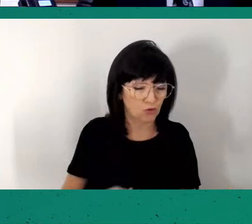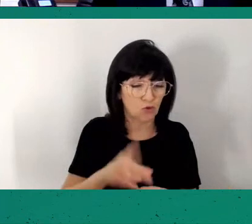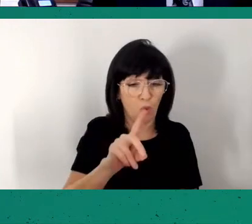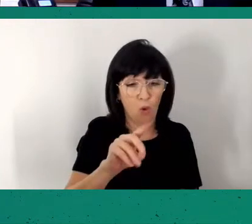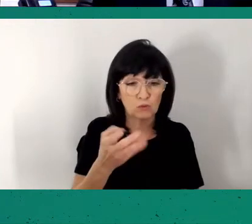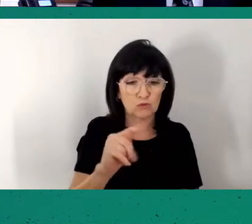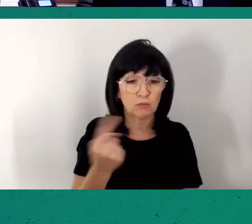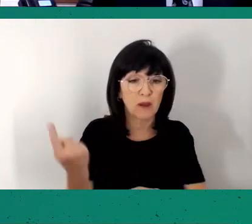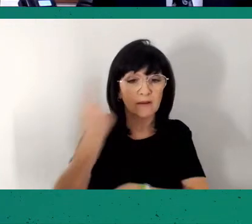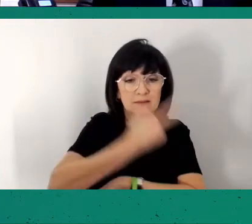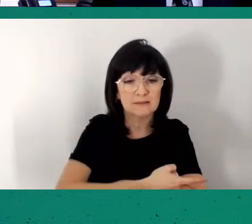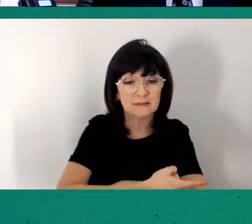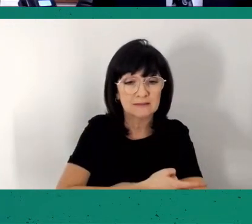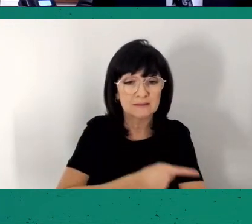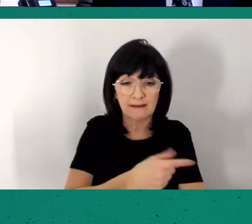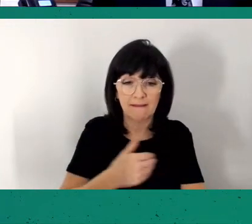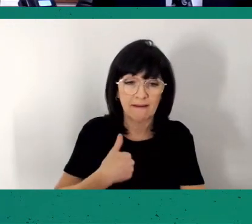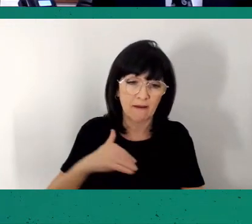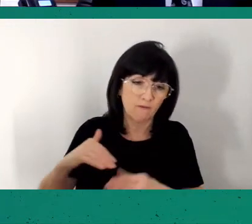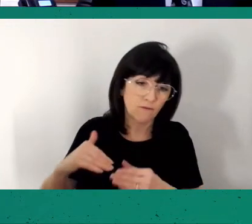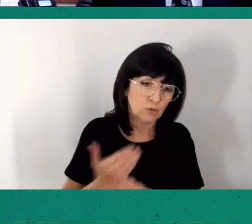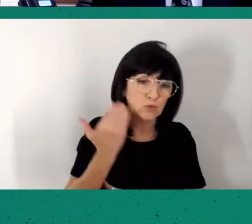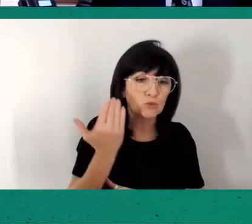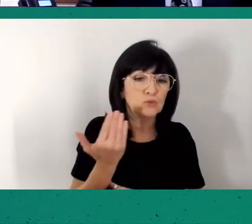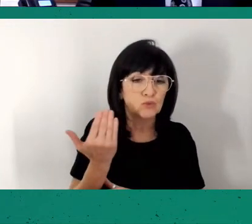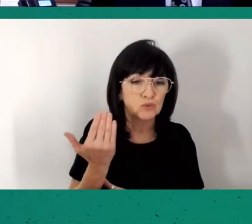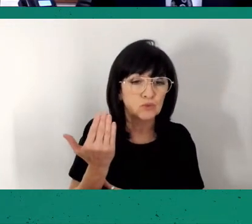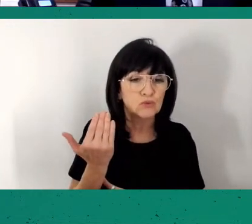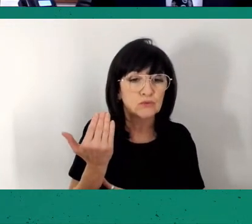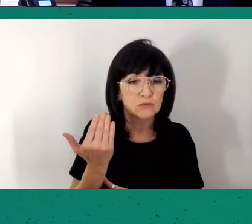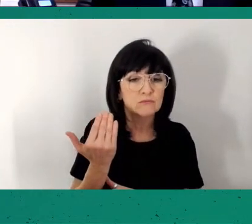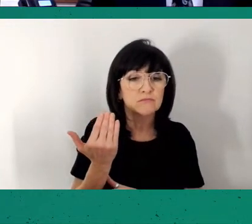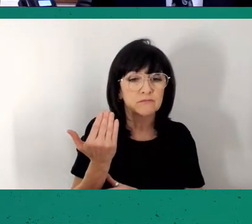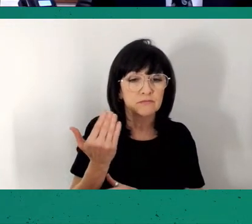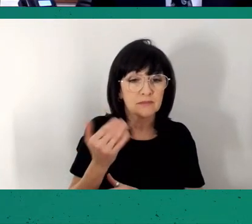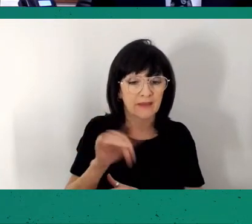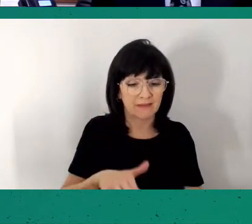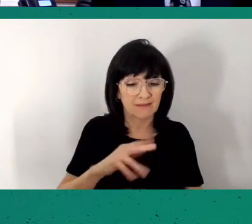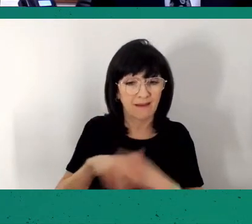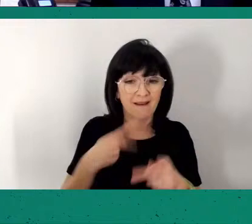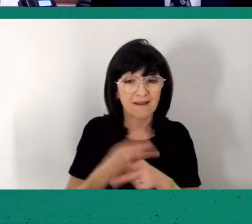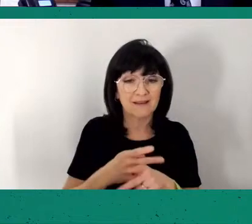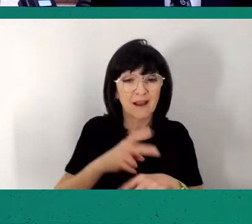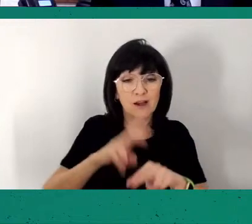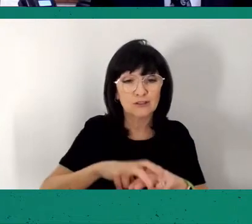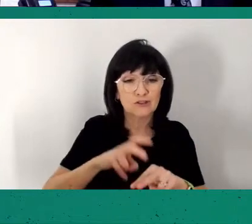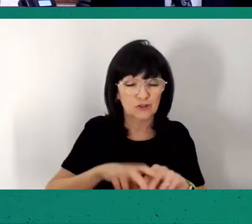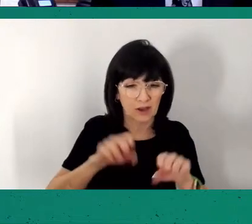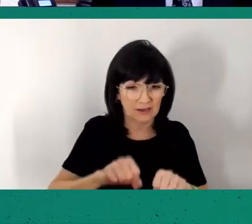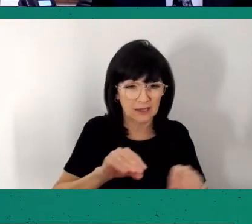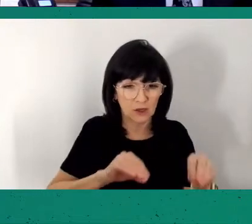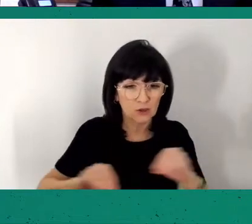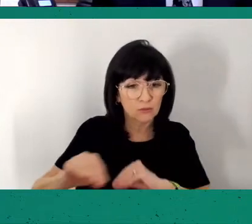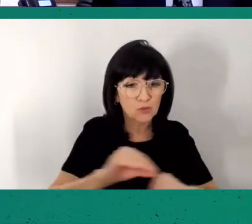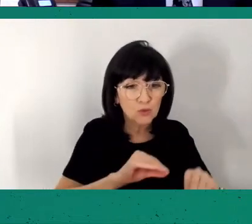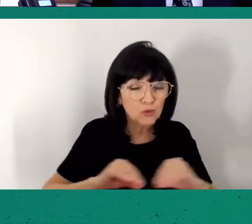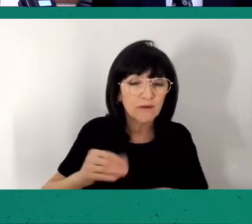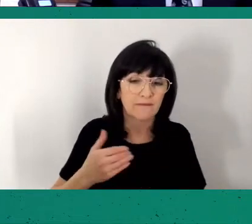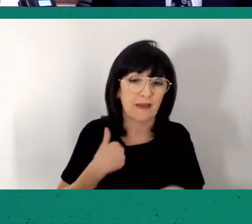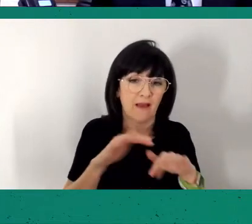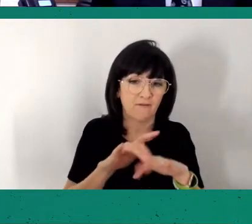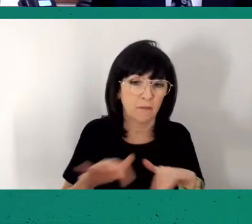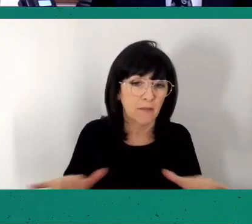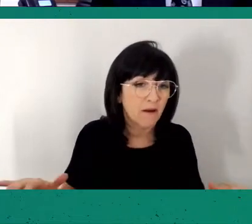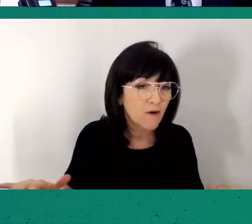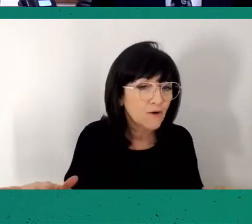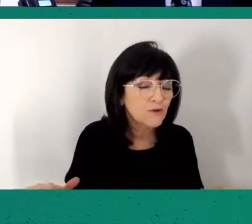They had the brand new movable chairs. They had Victrolas, pianos.